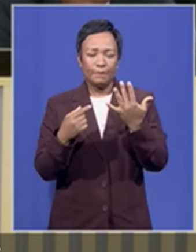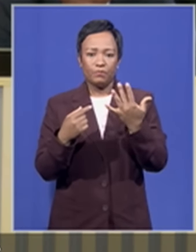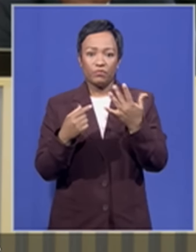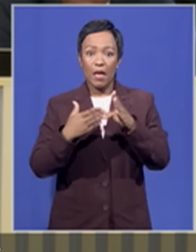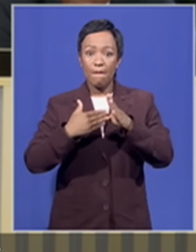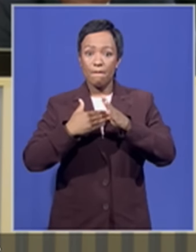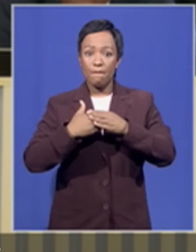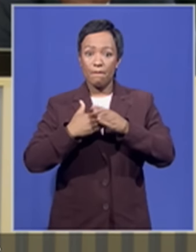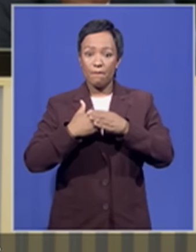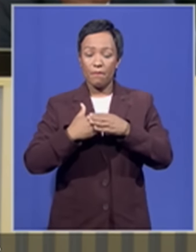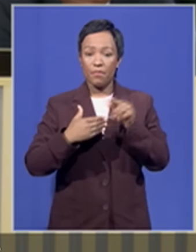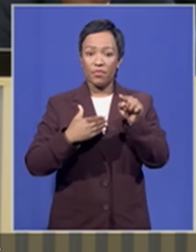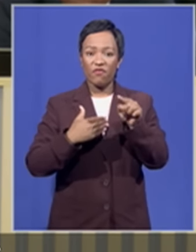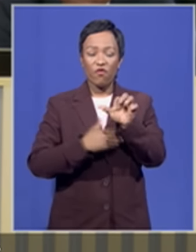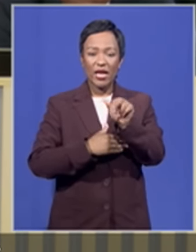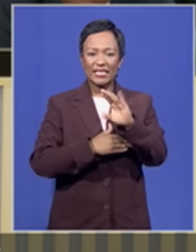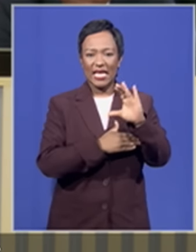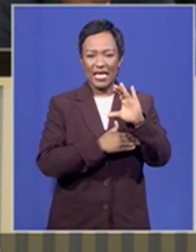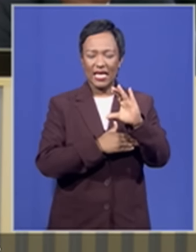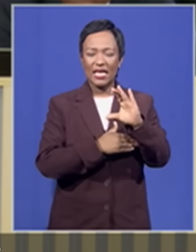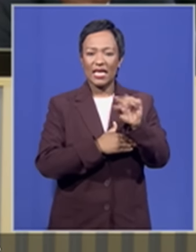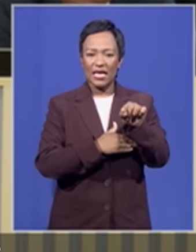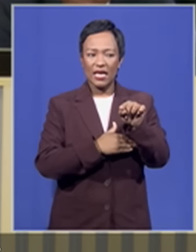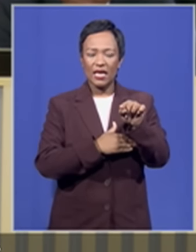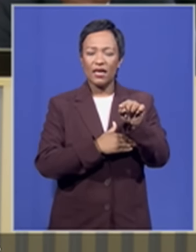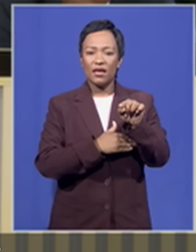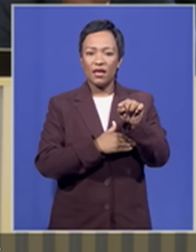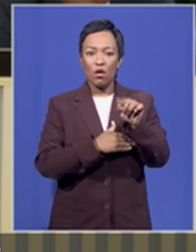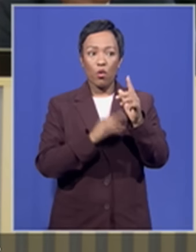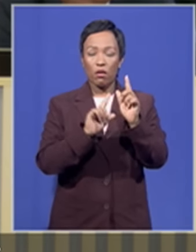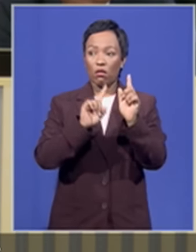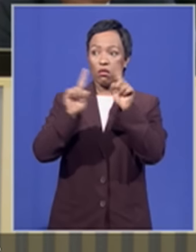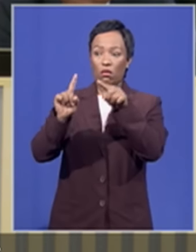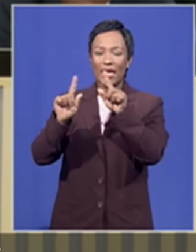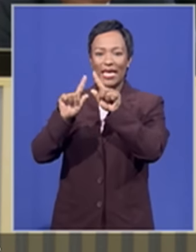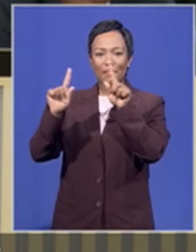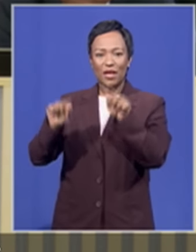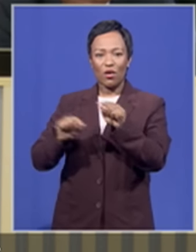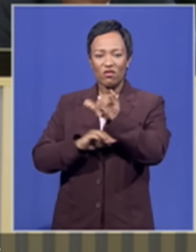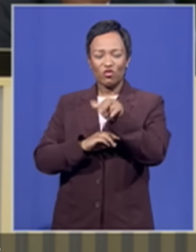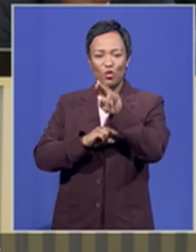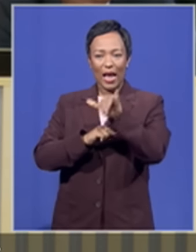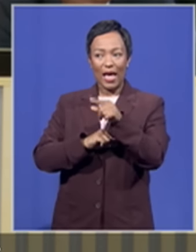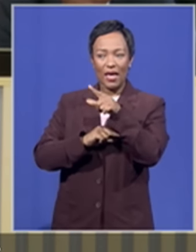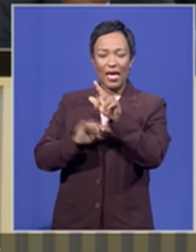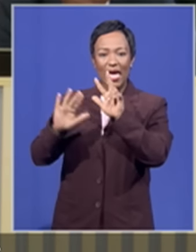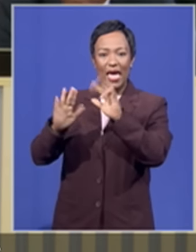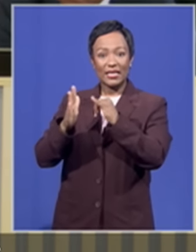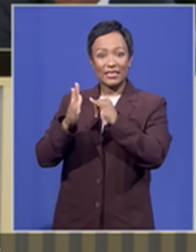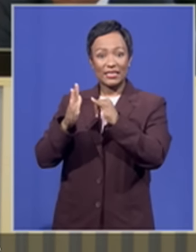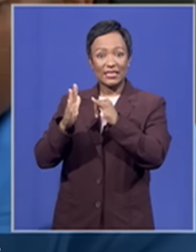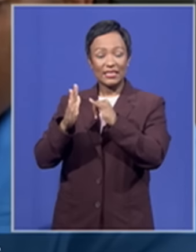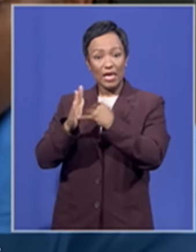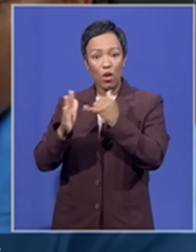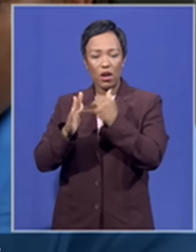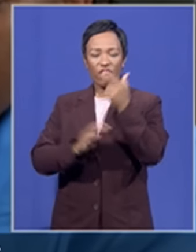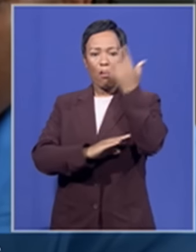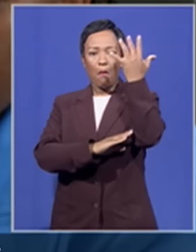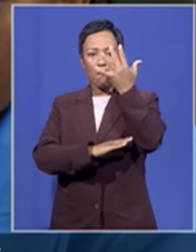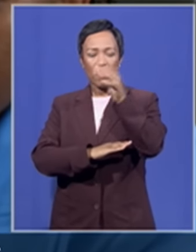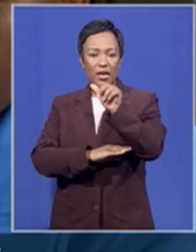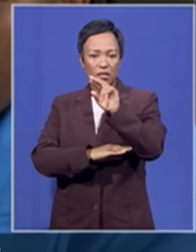members of the ANC who were going to Cape Town for the July 8 statement for the ANC.